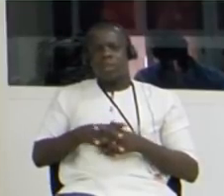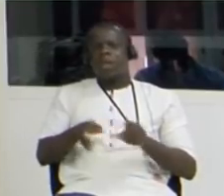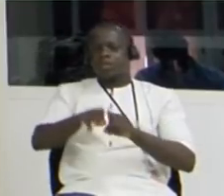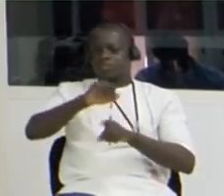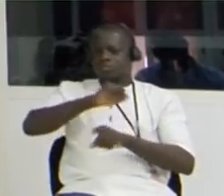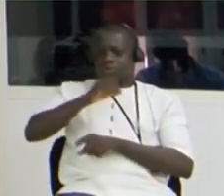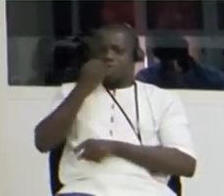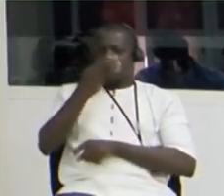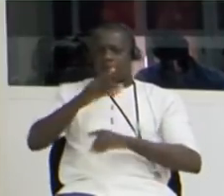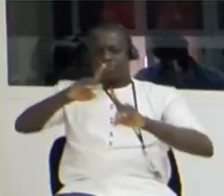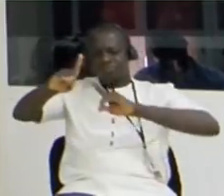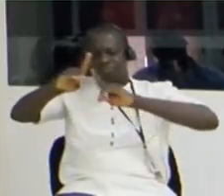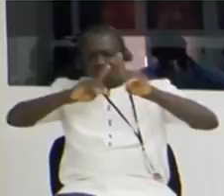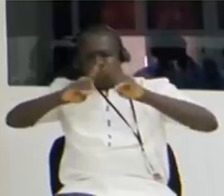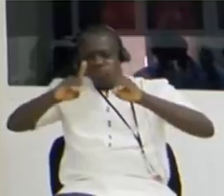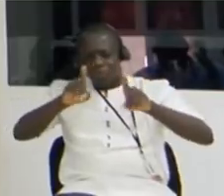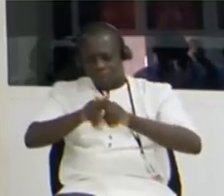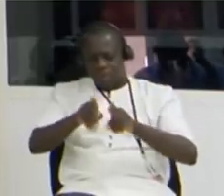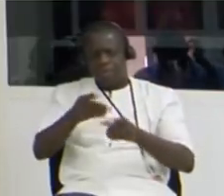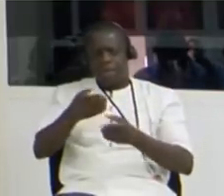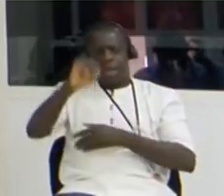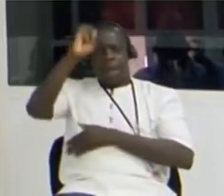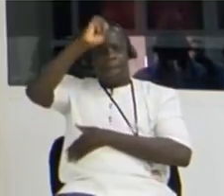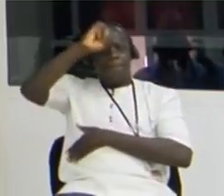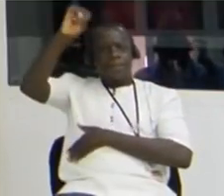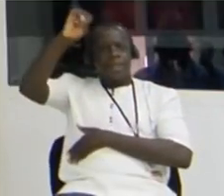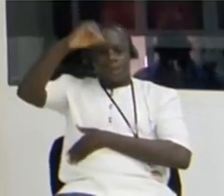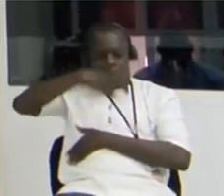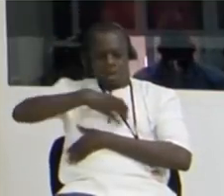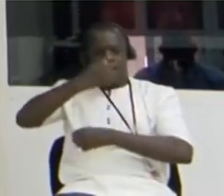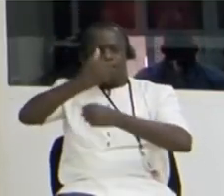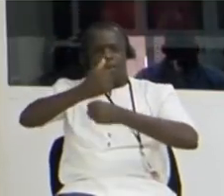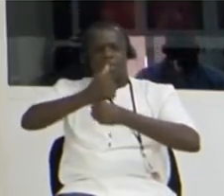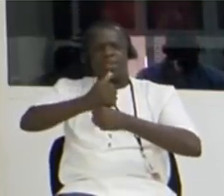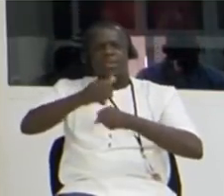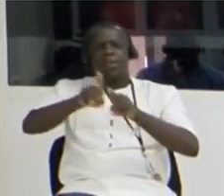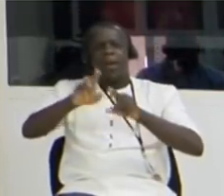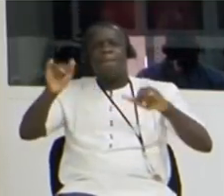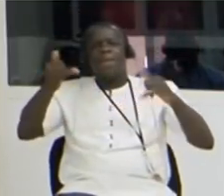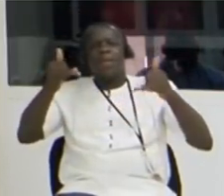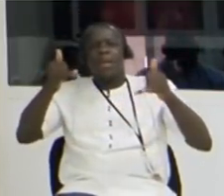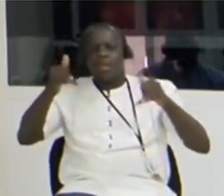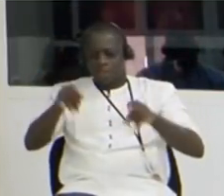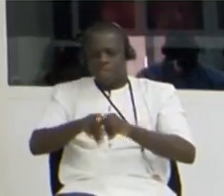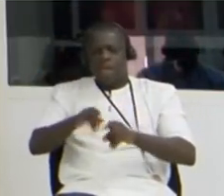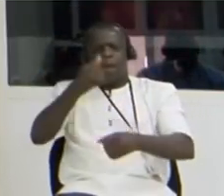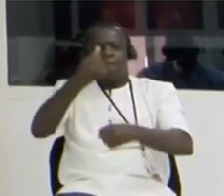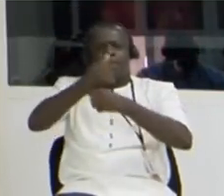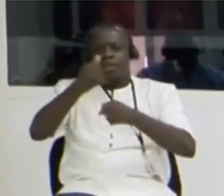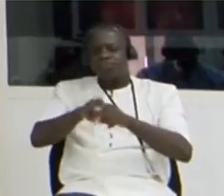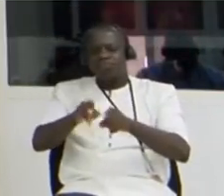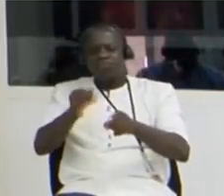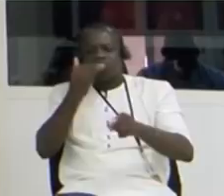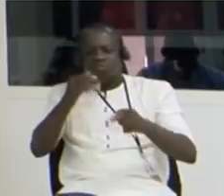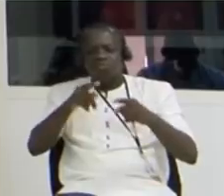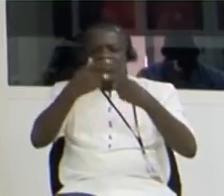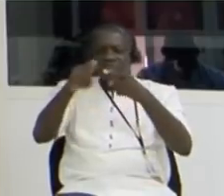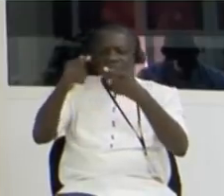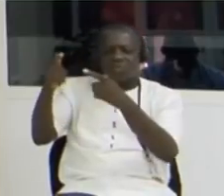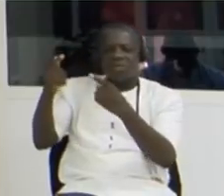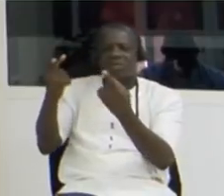wants to organize a banquet for the girls, and it will be done in